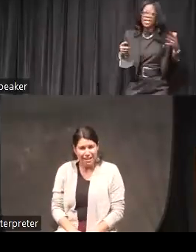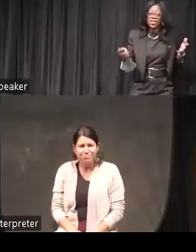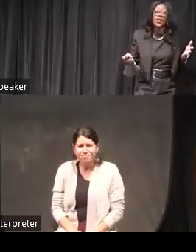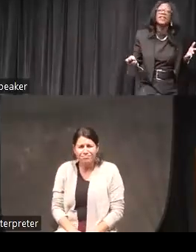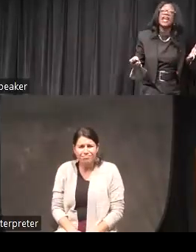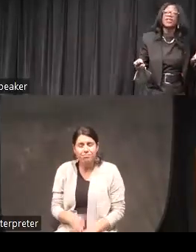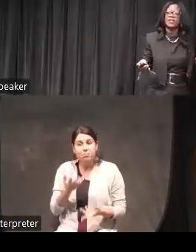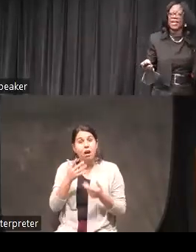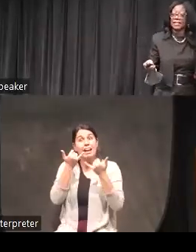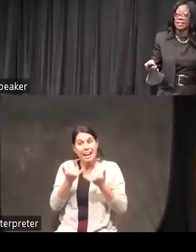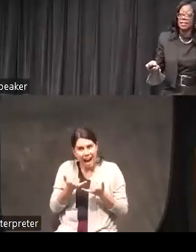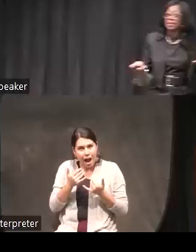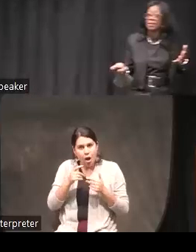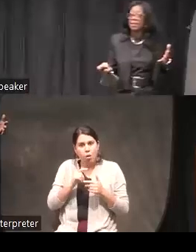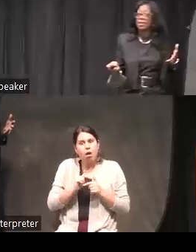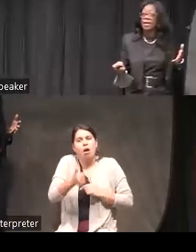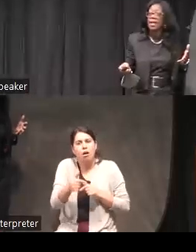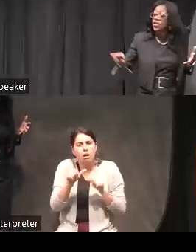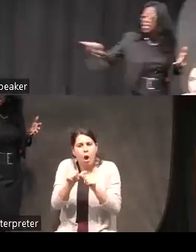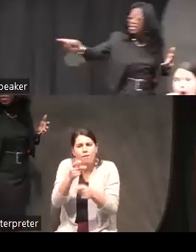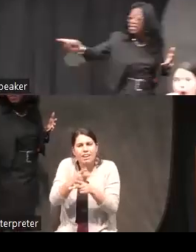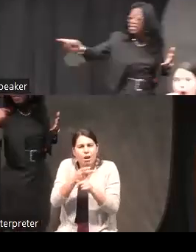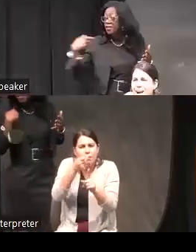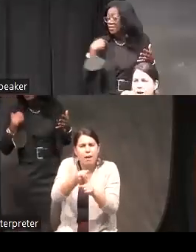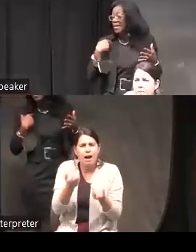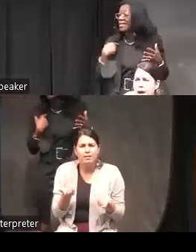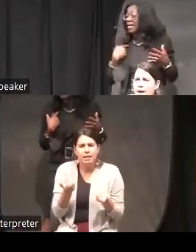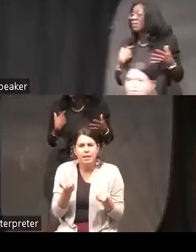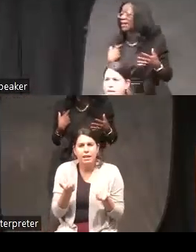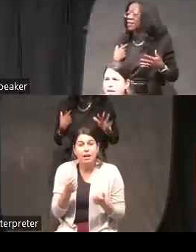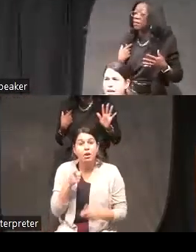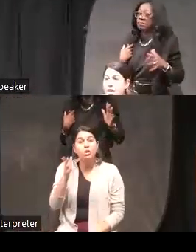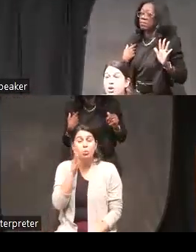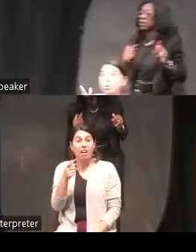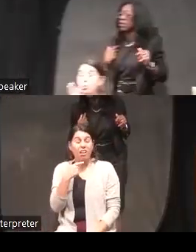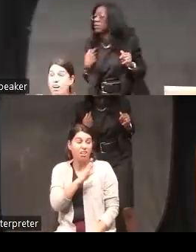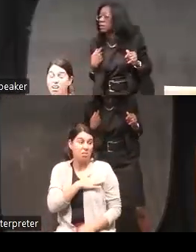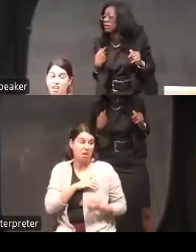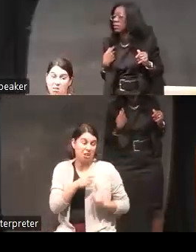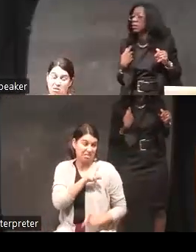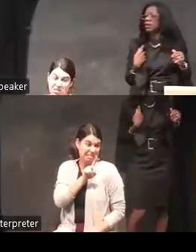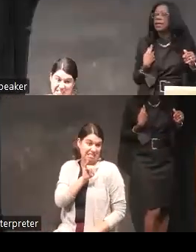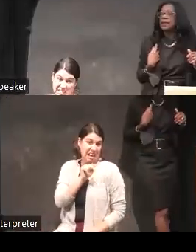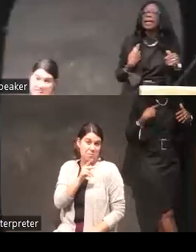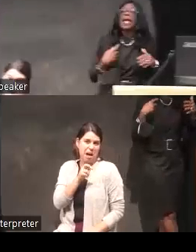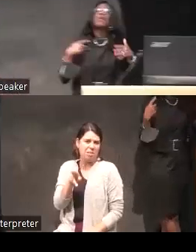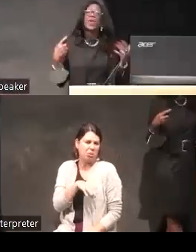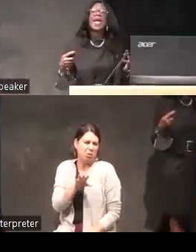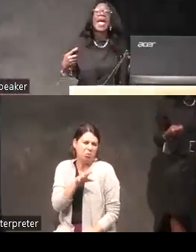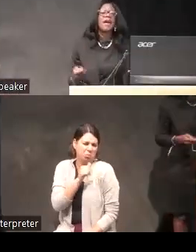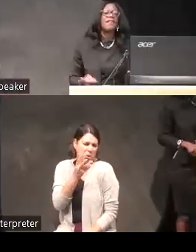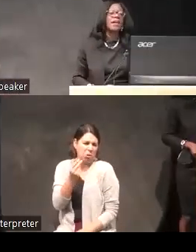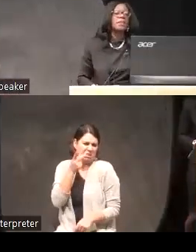so the continuity of care is affected, right? You're gonna tell your friends that Dana Matthew, don't go to her. And